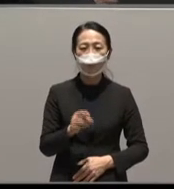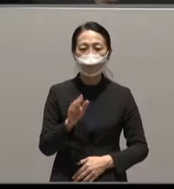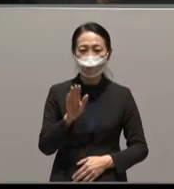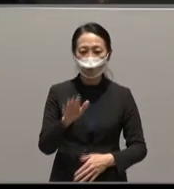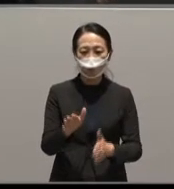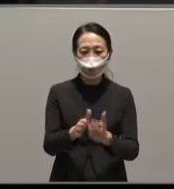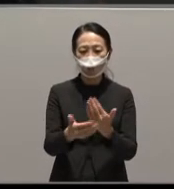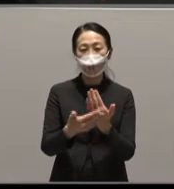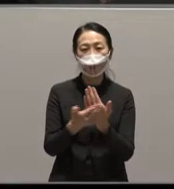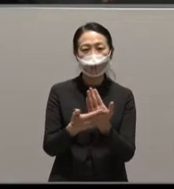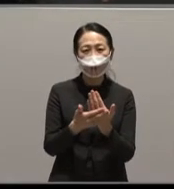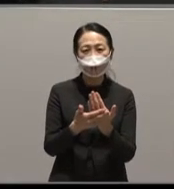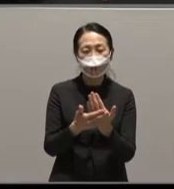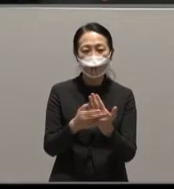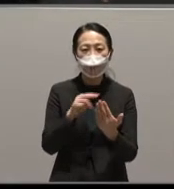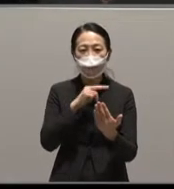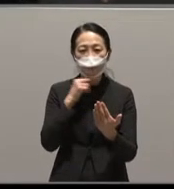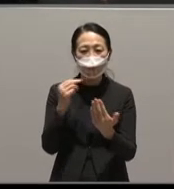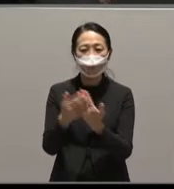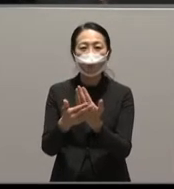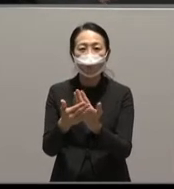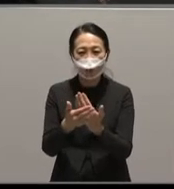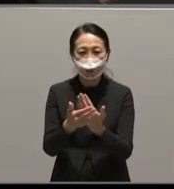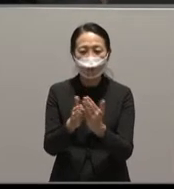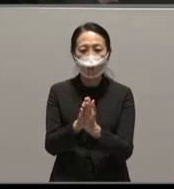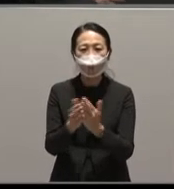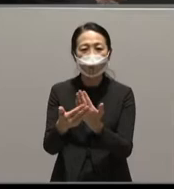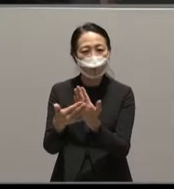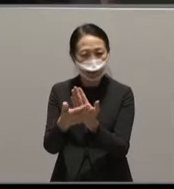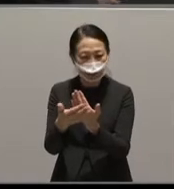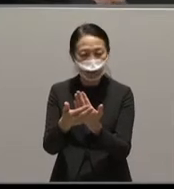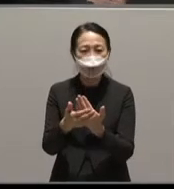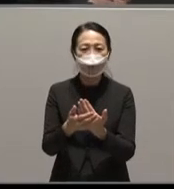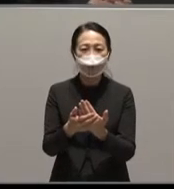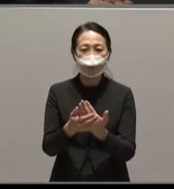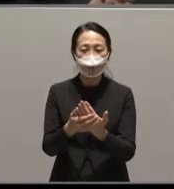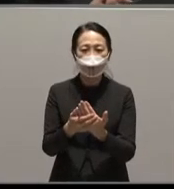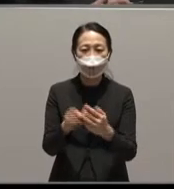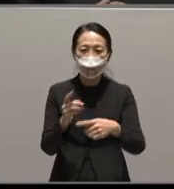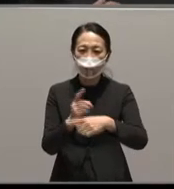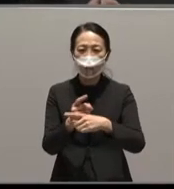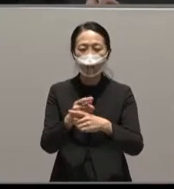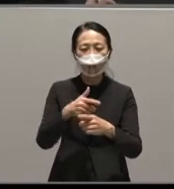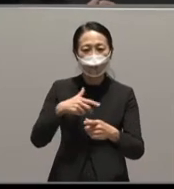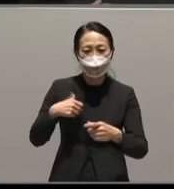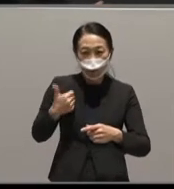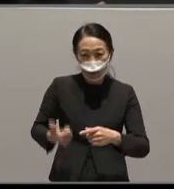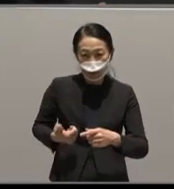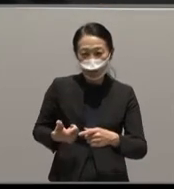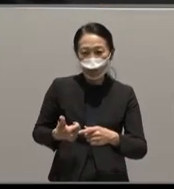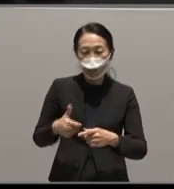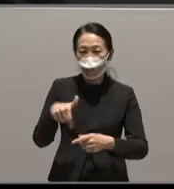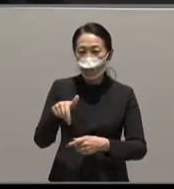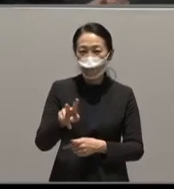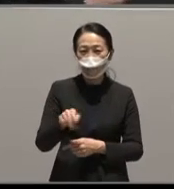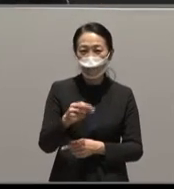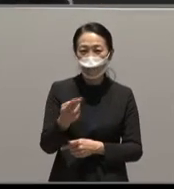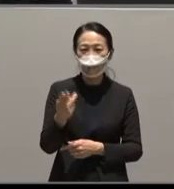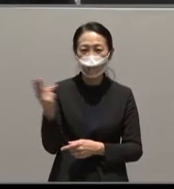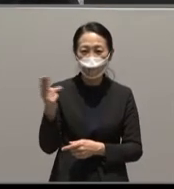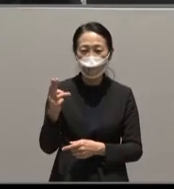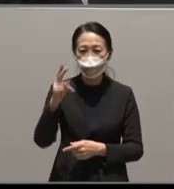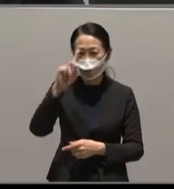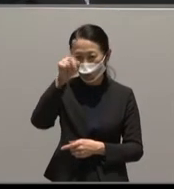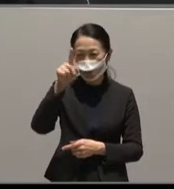in 26 languages and in 37 countries and regions. So English version, Australia, New Zealand,